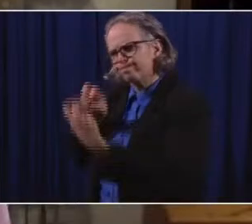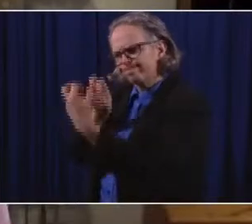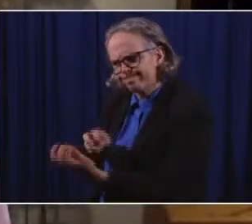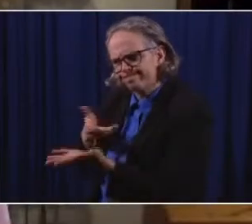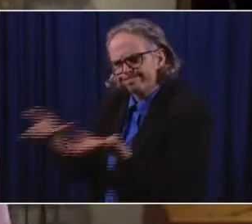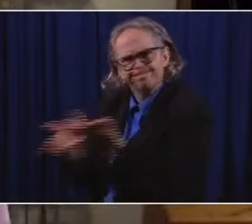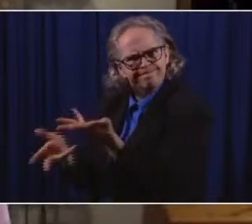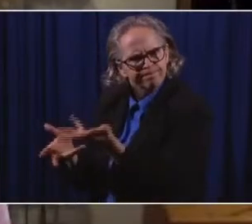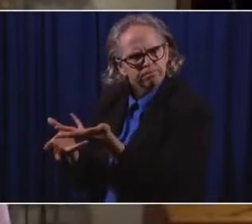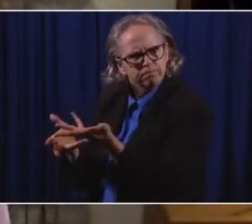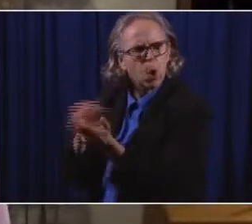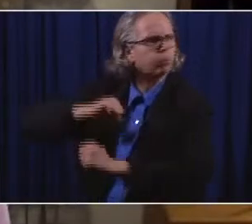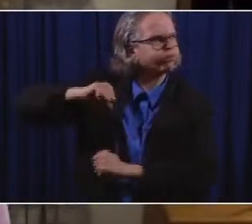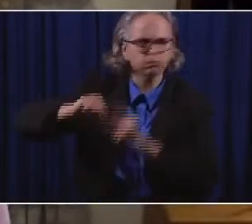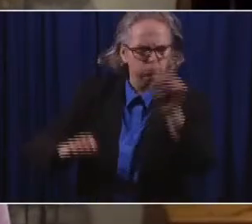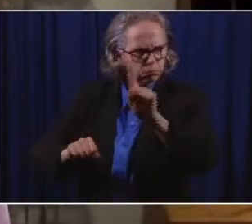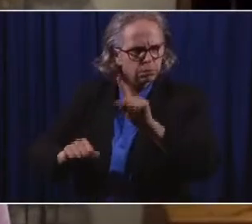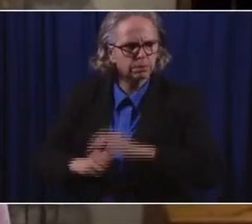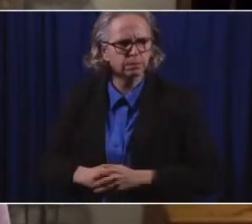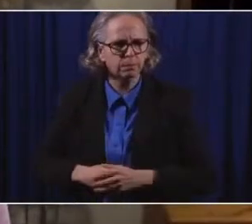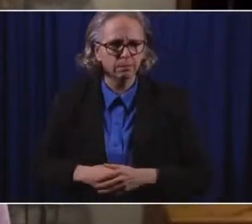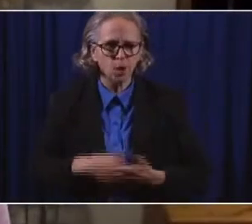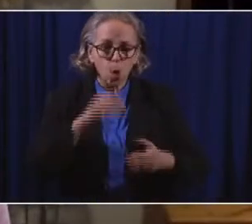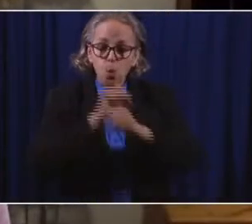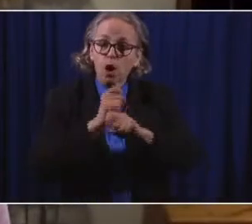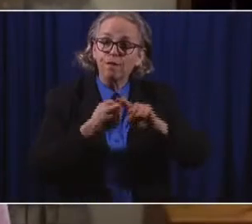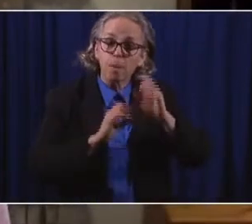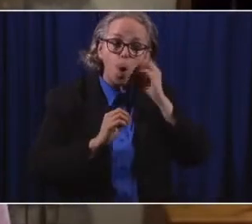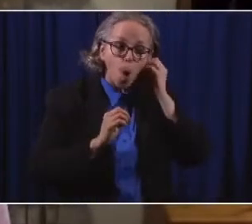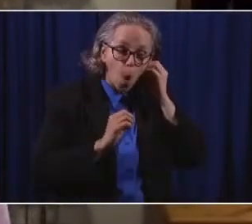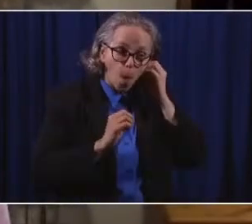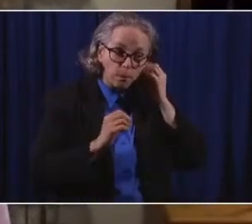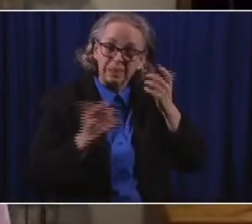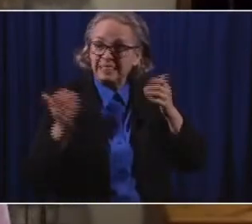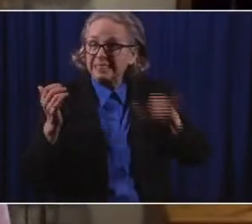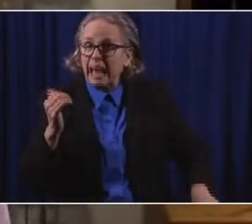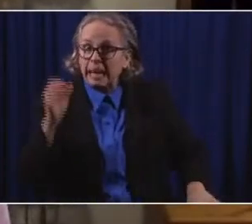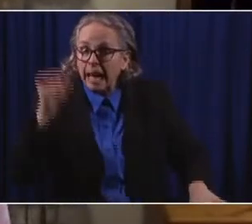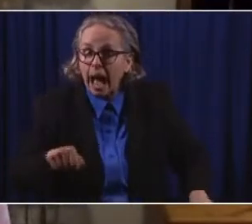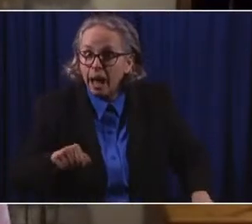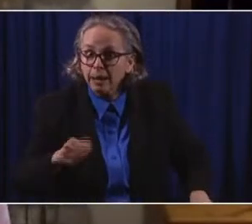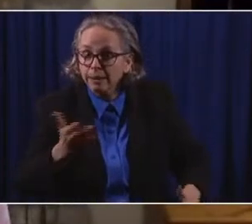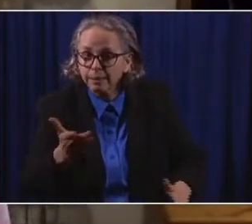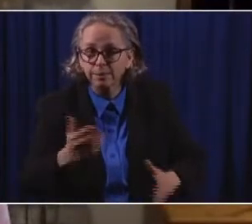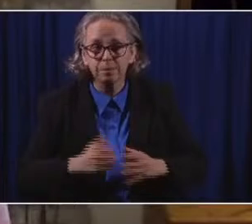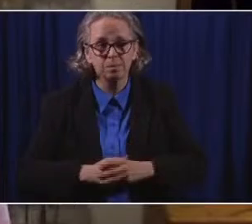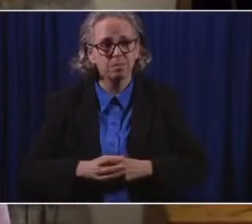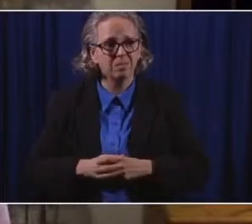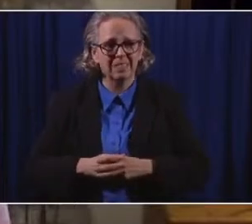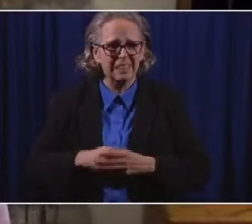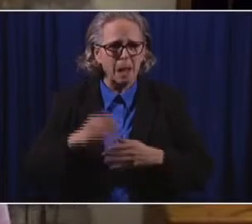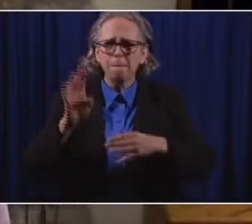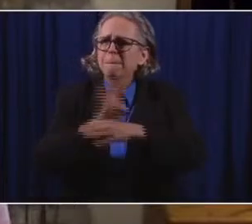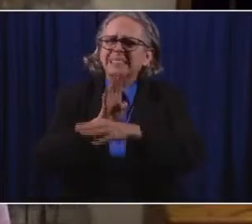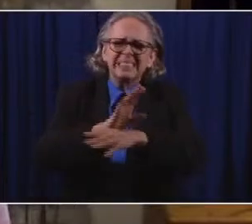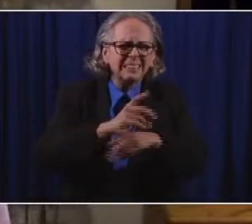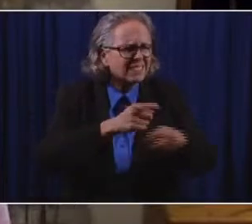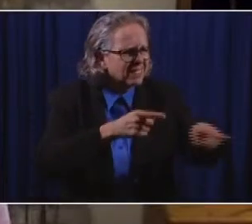can. And we need help from our businesses. Allow employees to work from home when